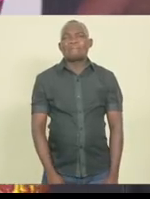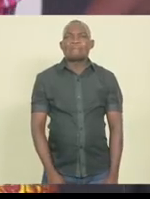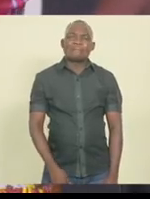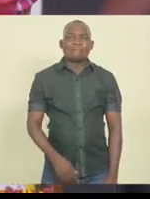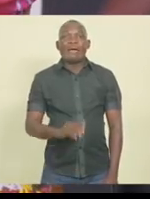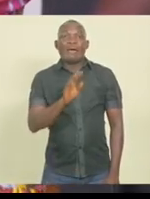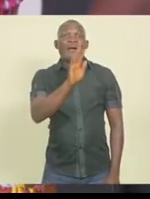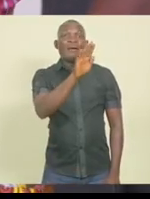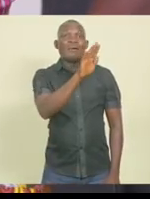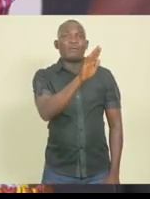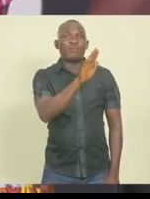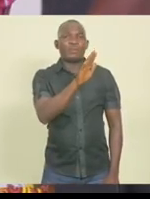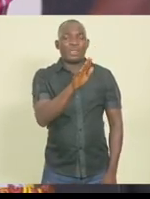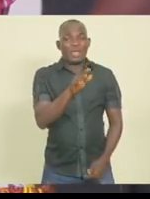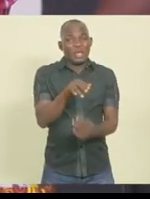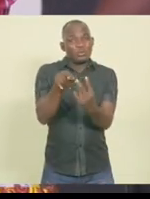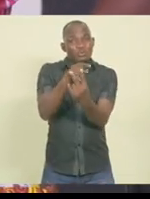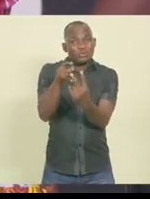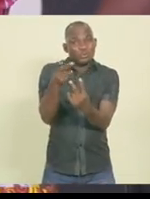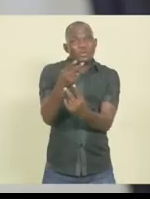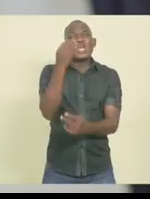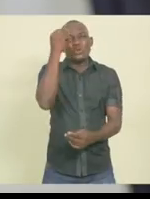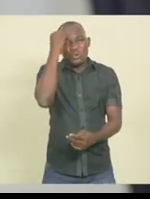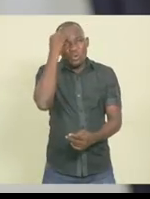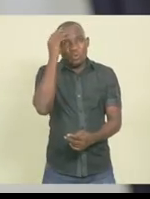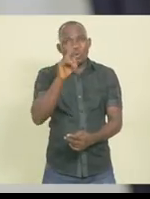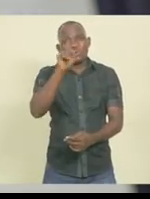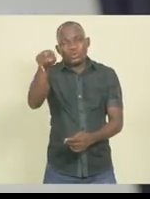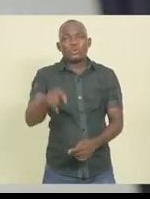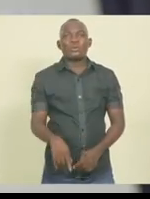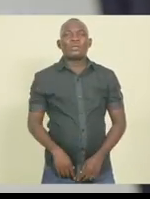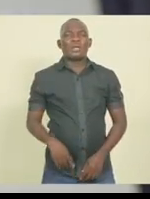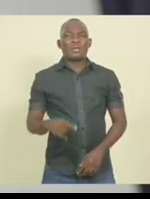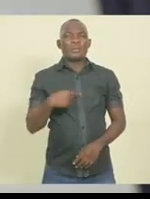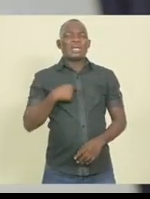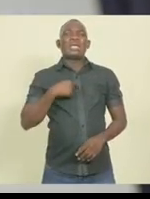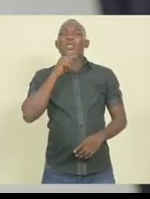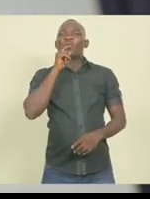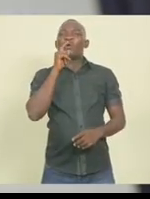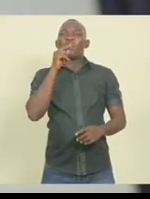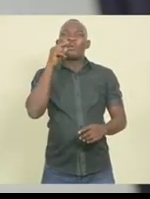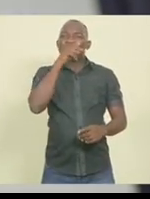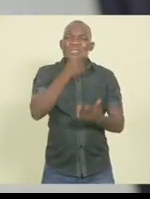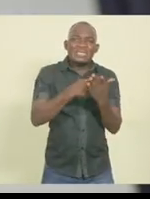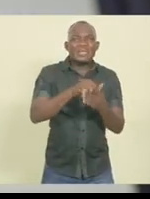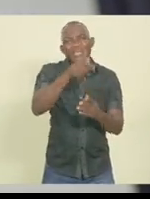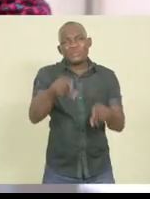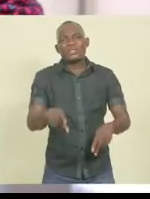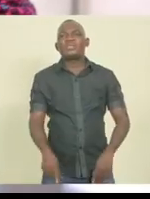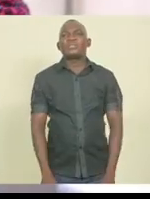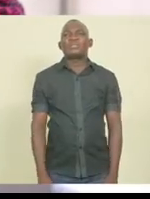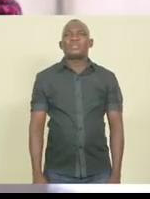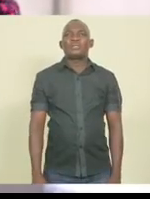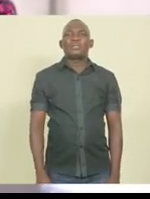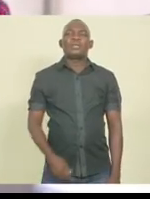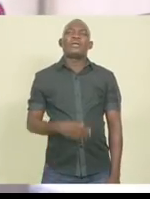See, only the two of us knew where they were. And I don't talk to anyone. So